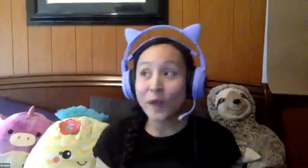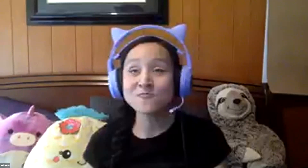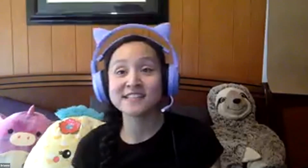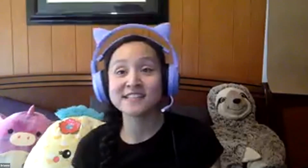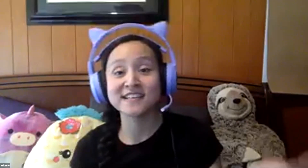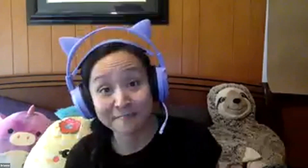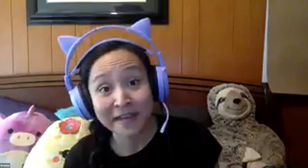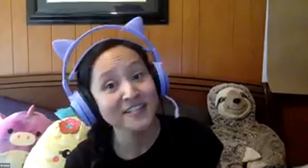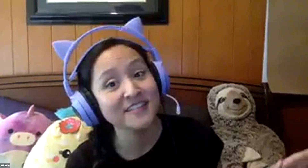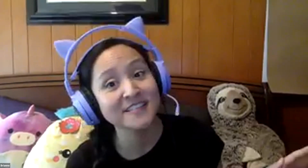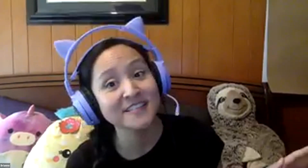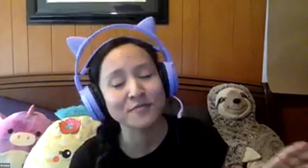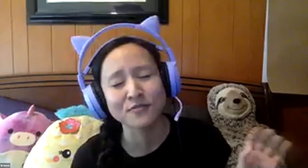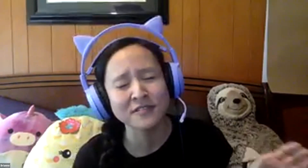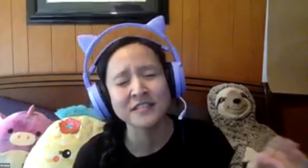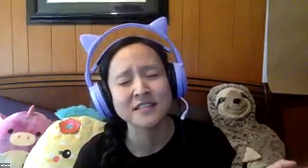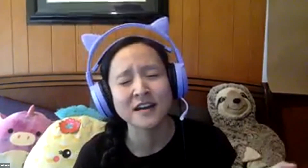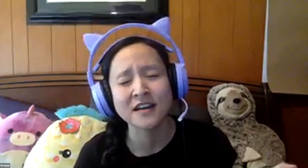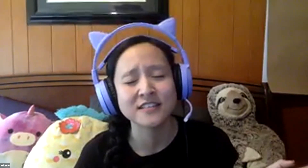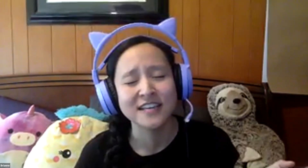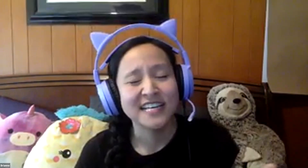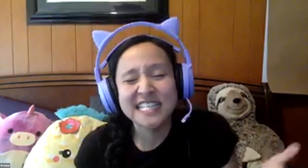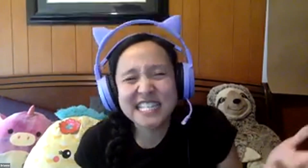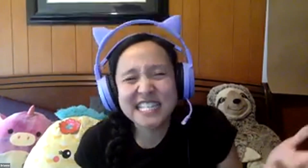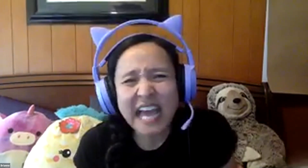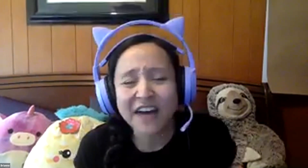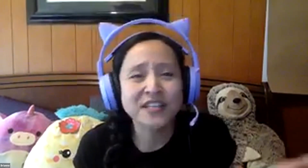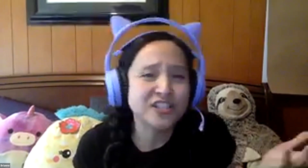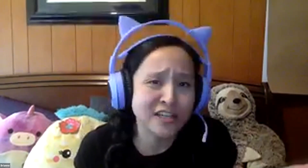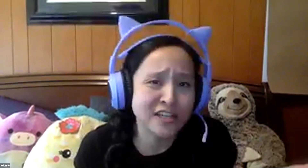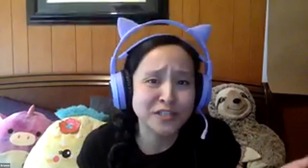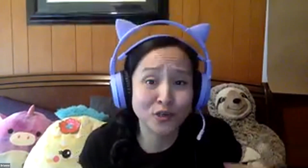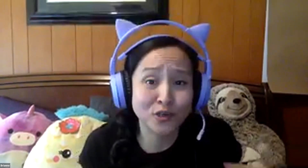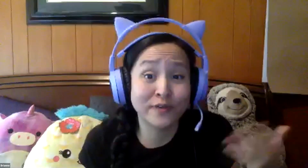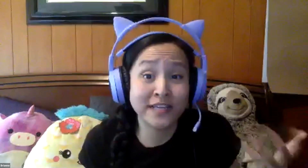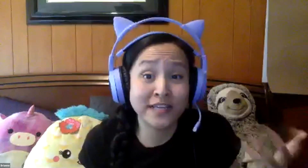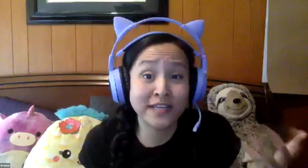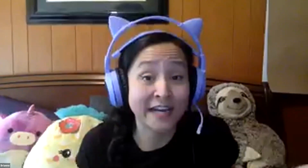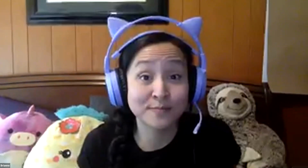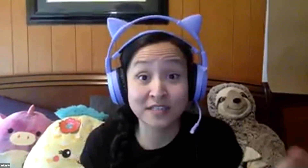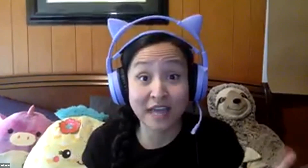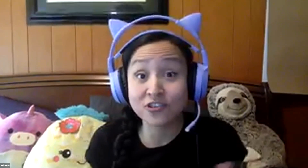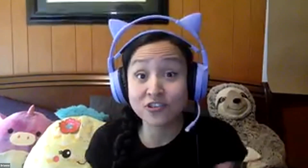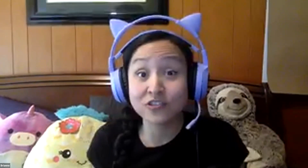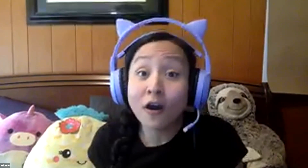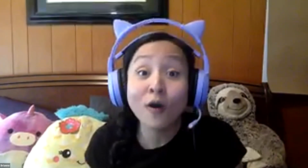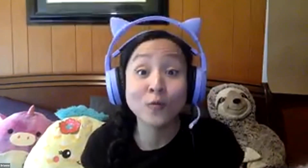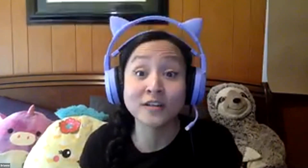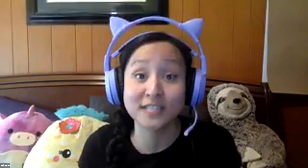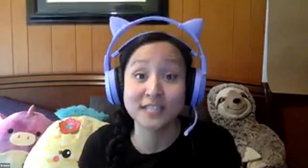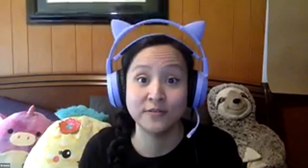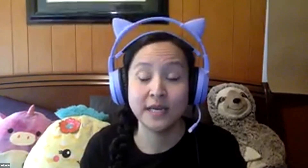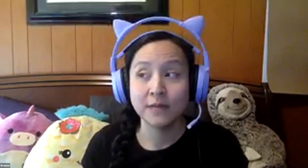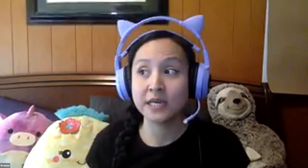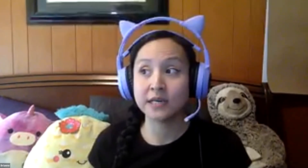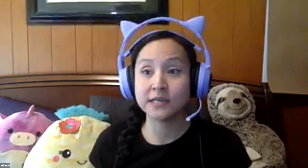When I was a teen parent, some people really thought I just didn't have the judgment to raise a child, but it actually all